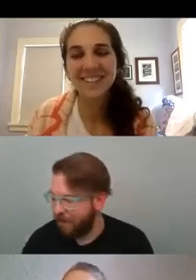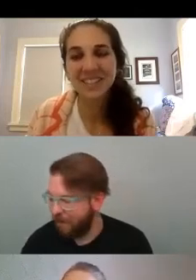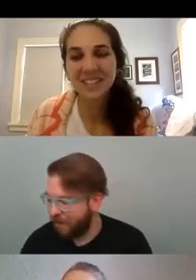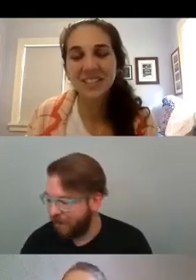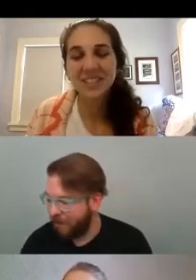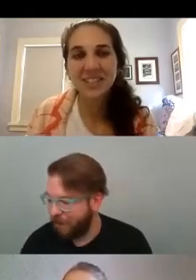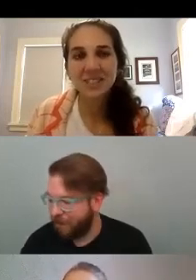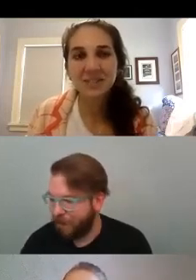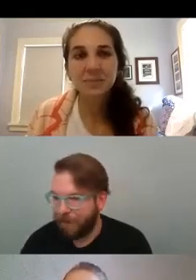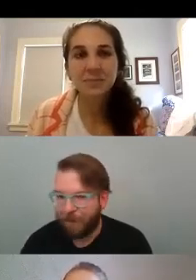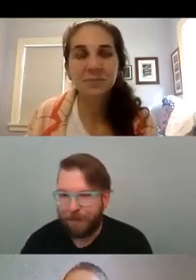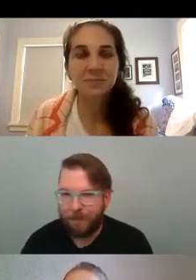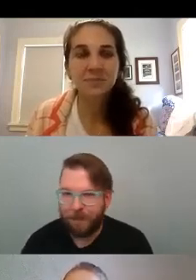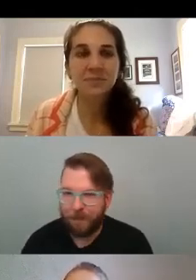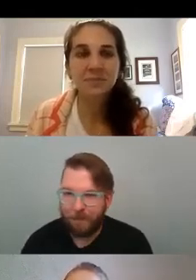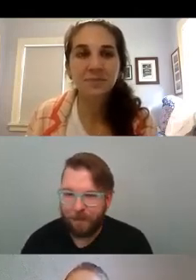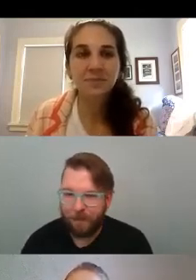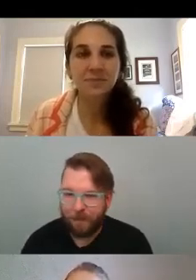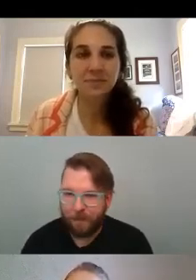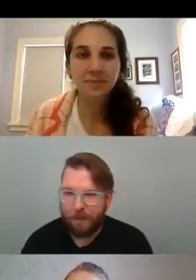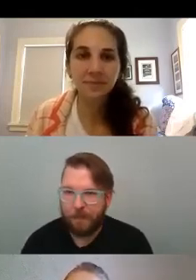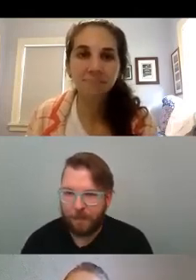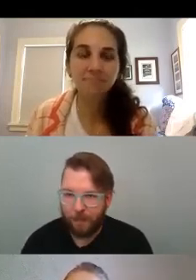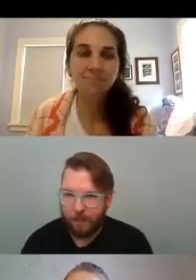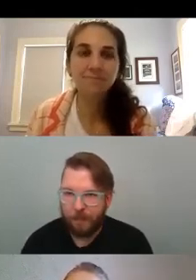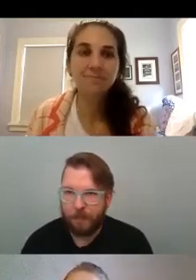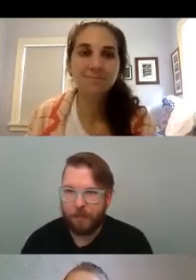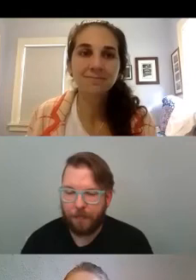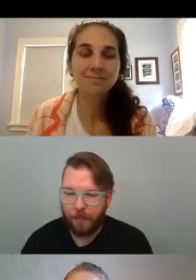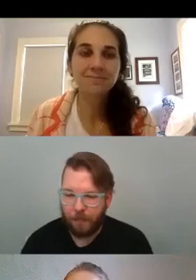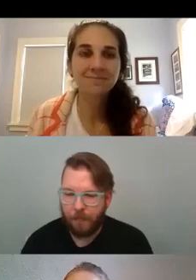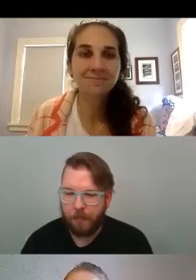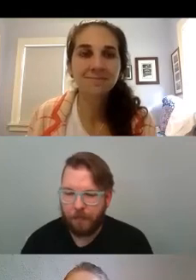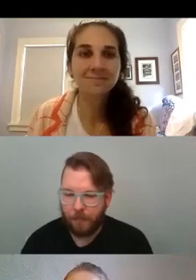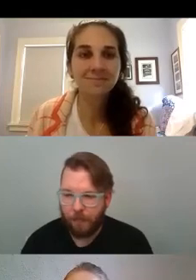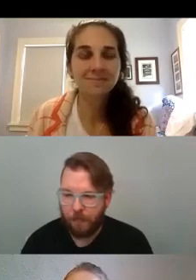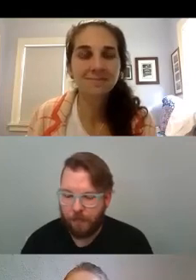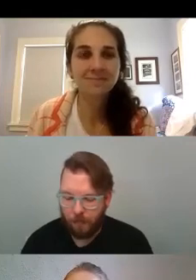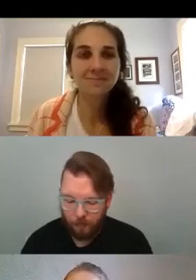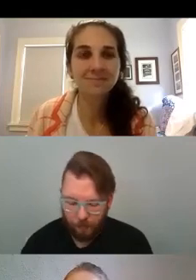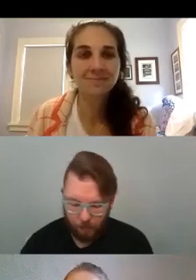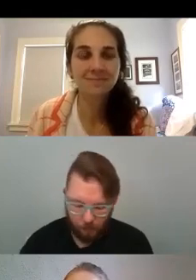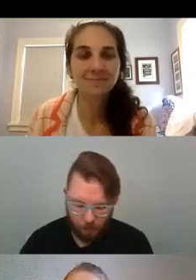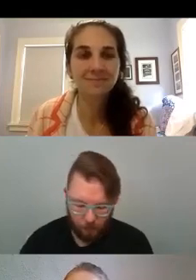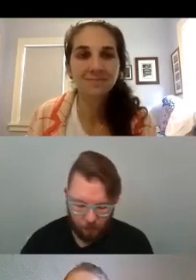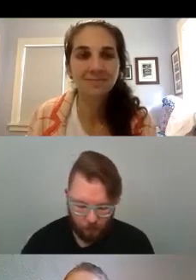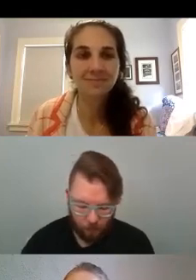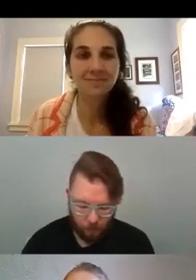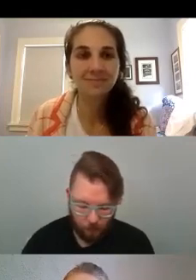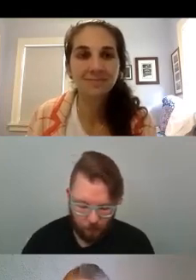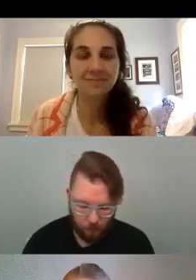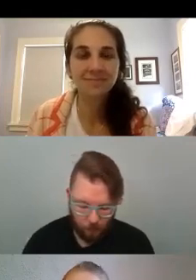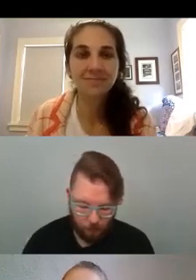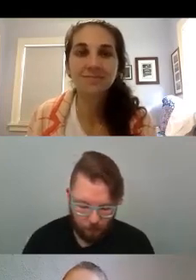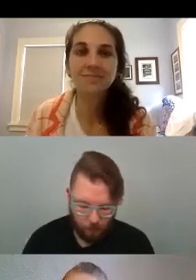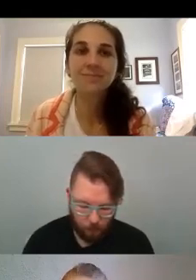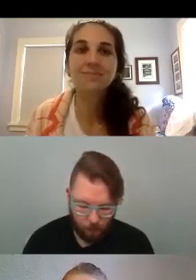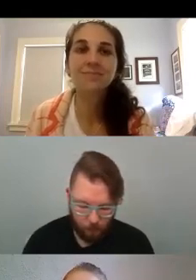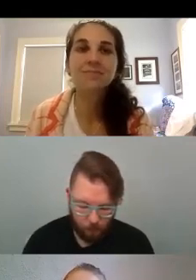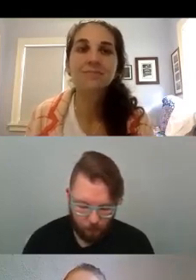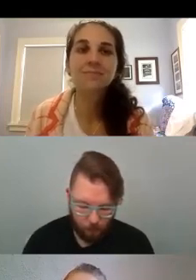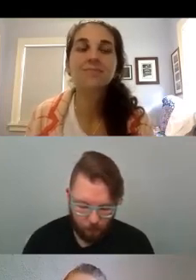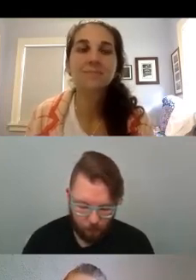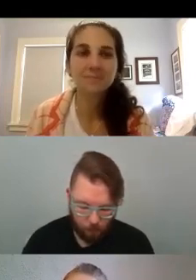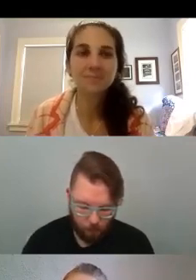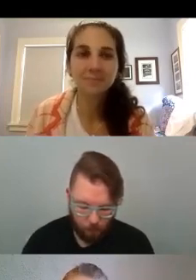essentially the same shift each day. So currently all engagement guides begin at 10:30 and